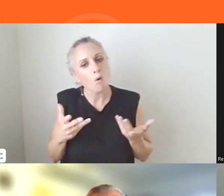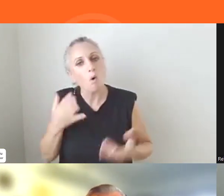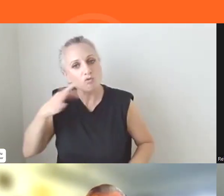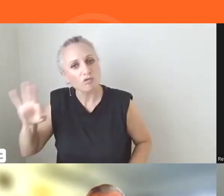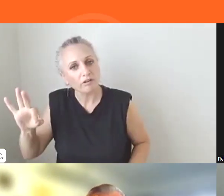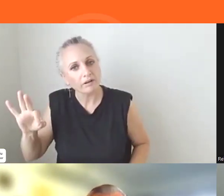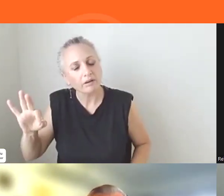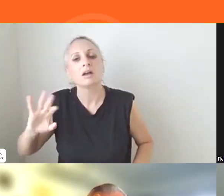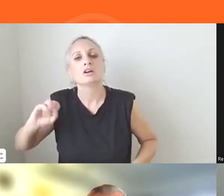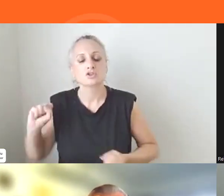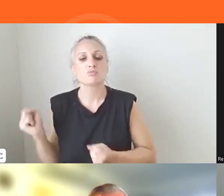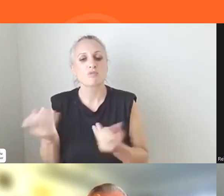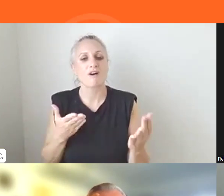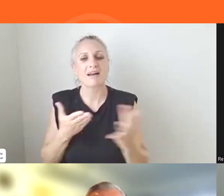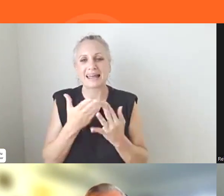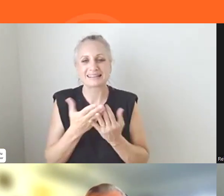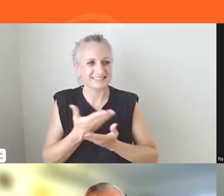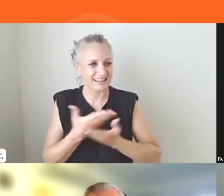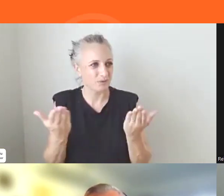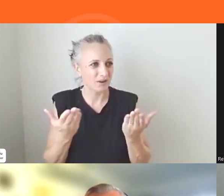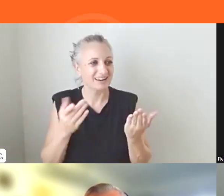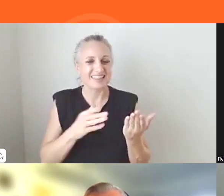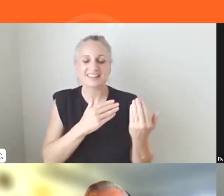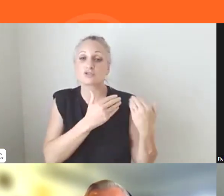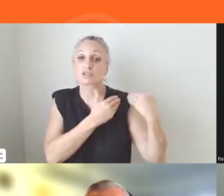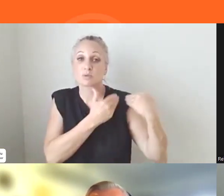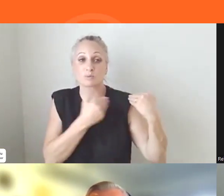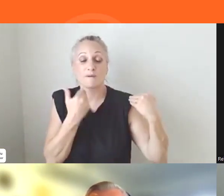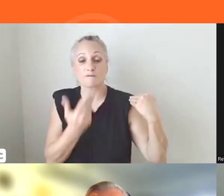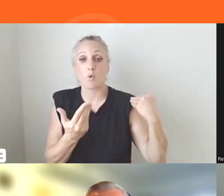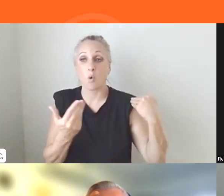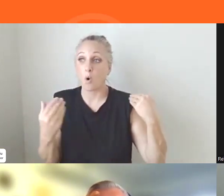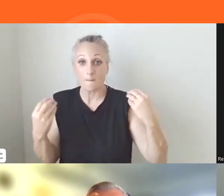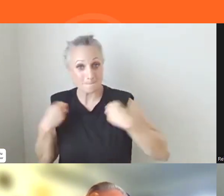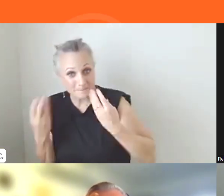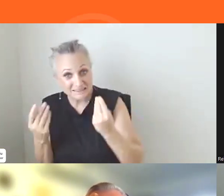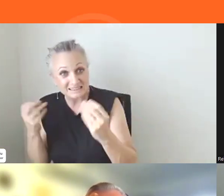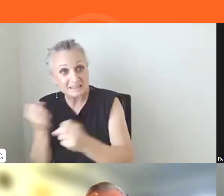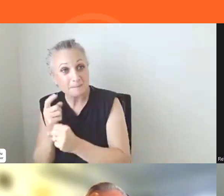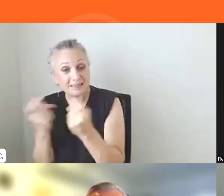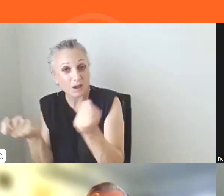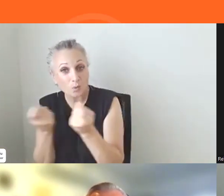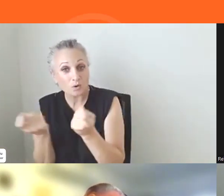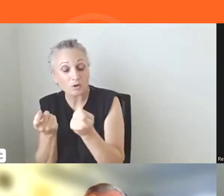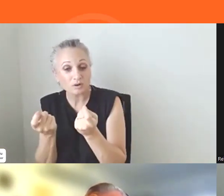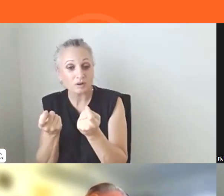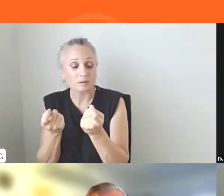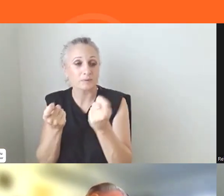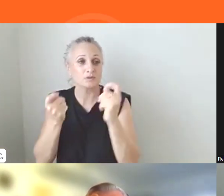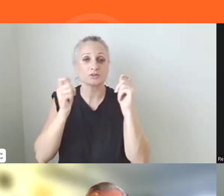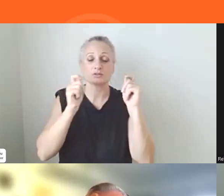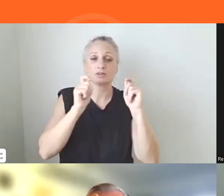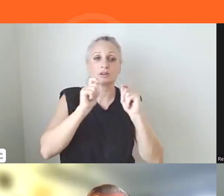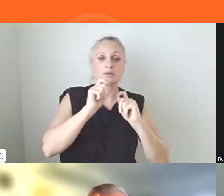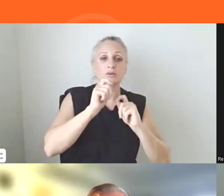And there's a responsibility from both corporates and government, I believe, to make that work. We also need to recognize that there are businesses